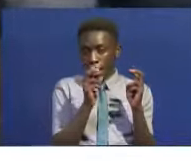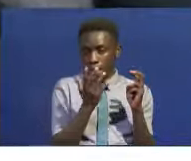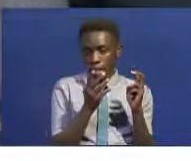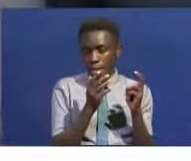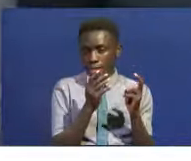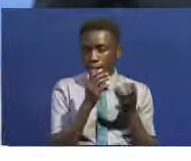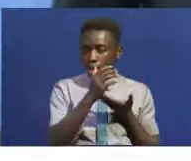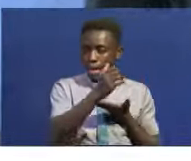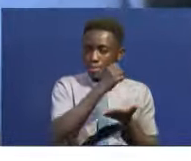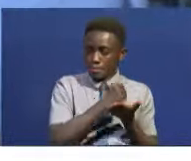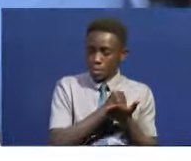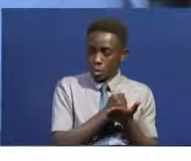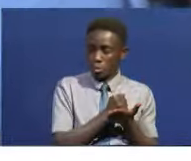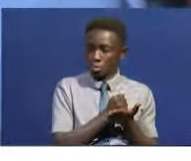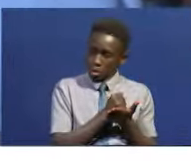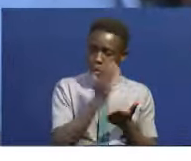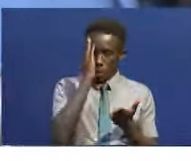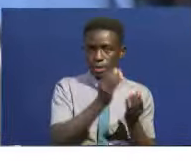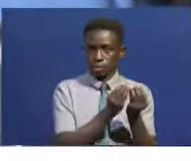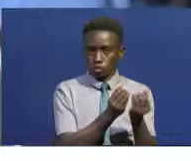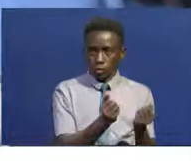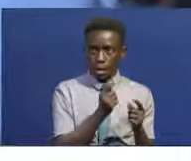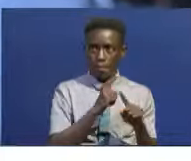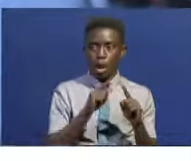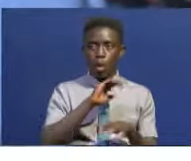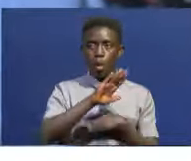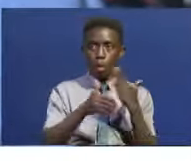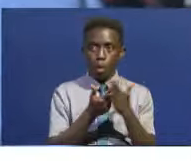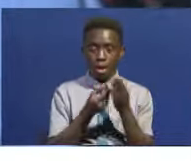will be tackled, but every single economic